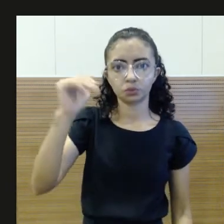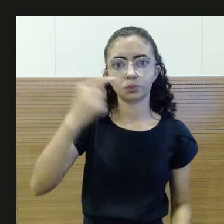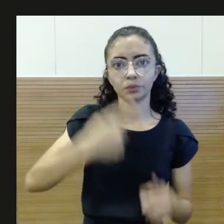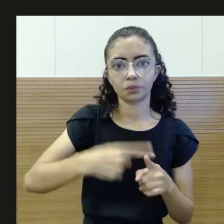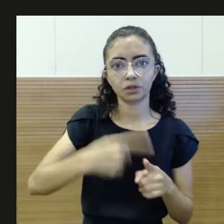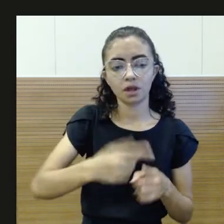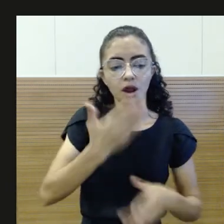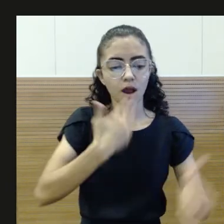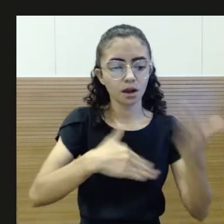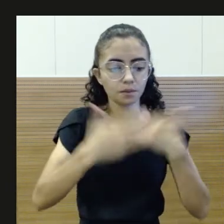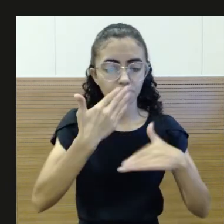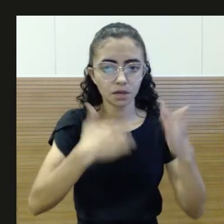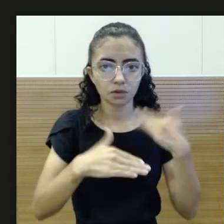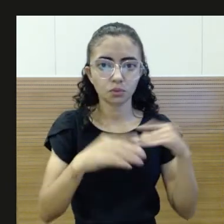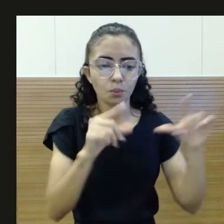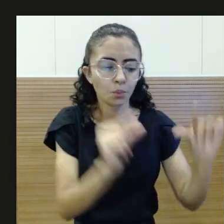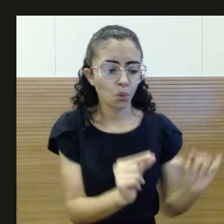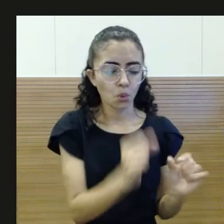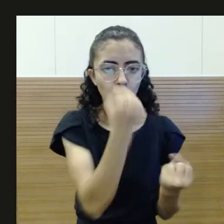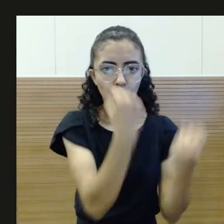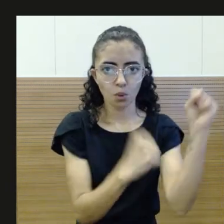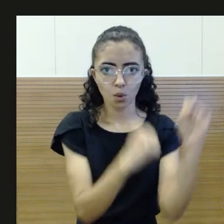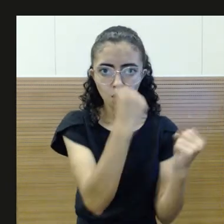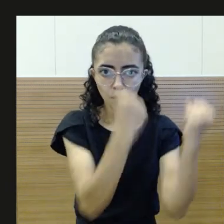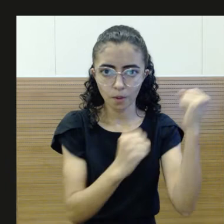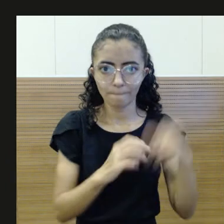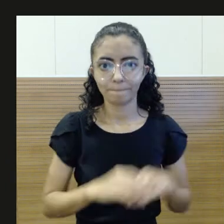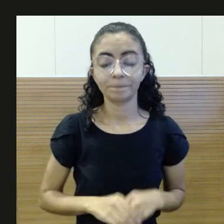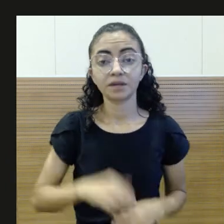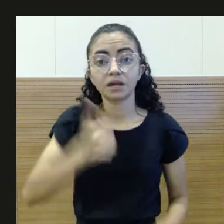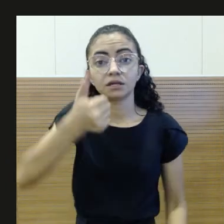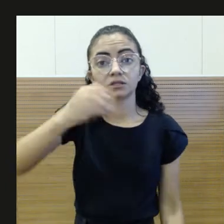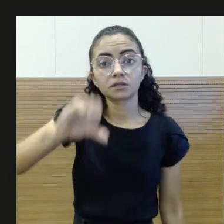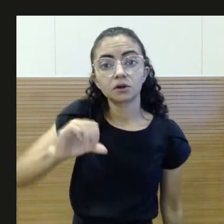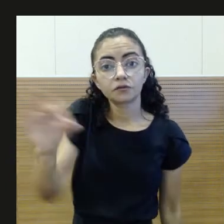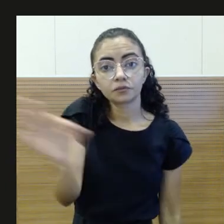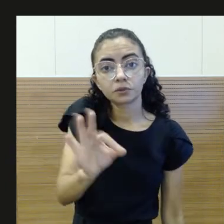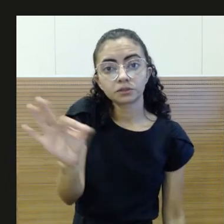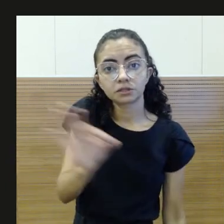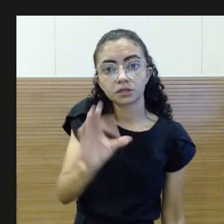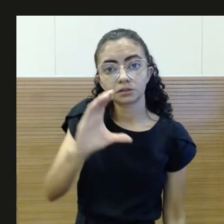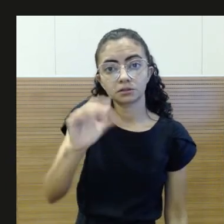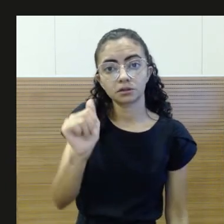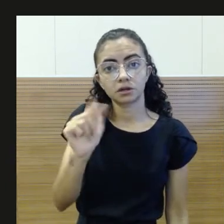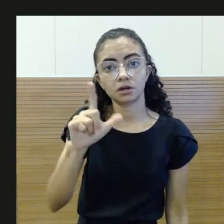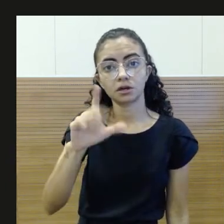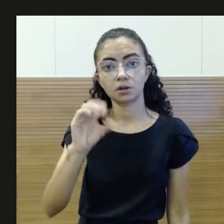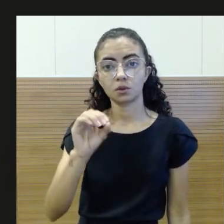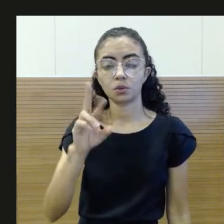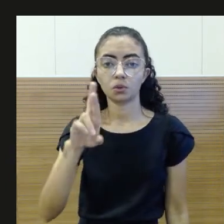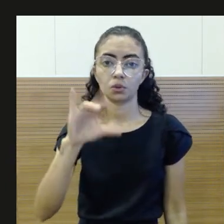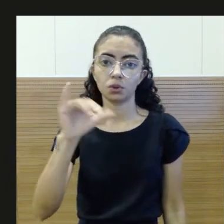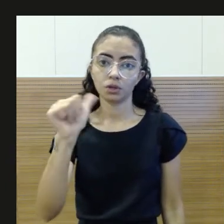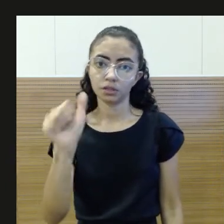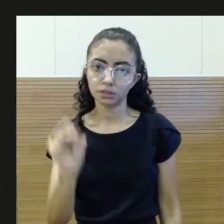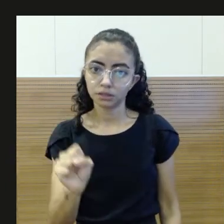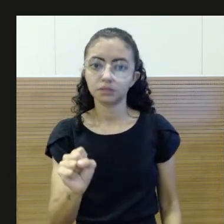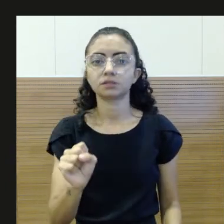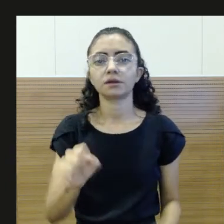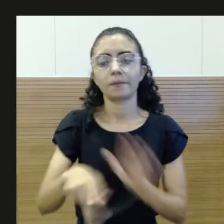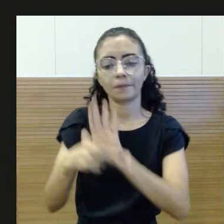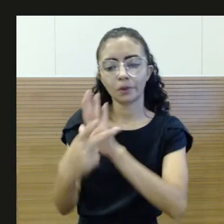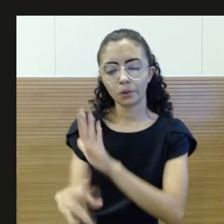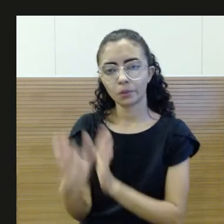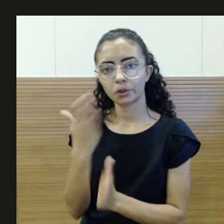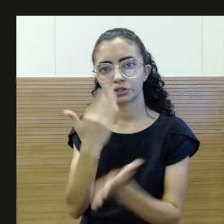what the guide recommends, which is always to prefer in natura foods and minimally processed foods and culinary preparations instead